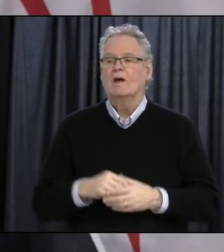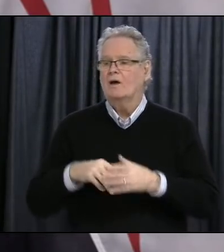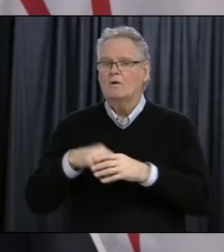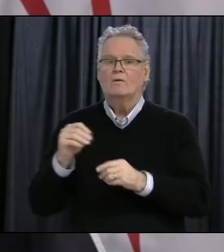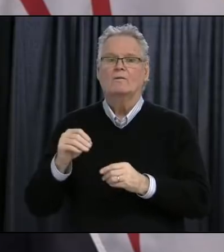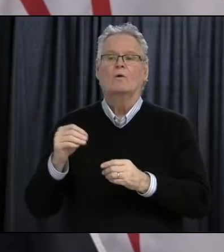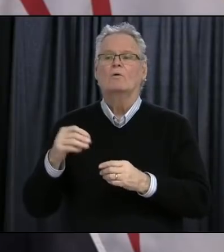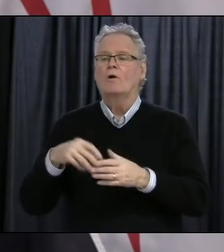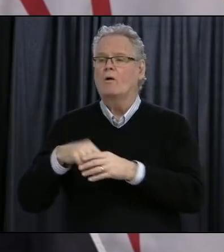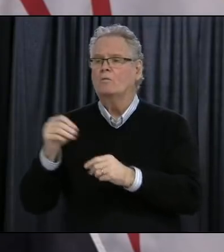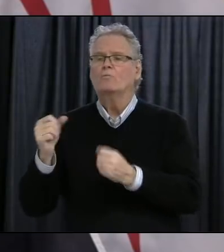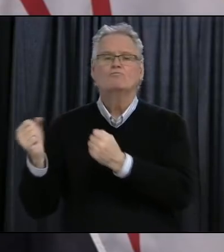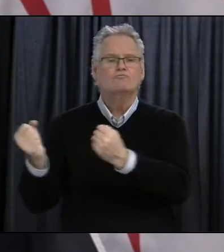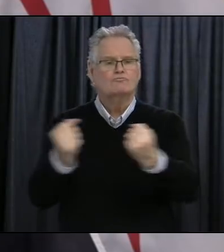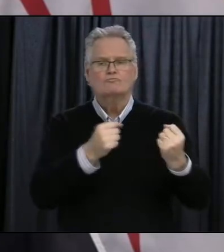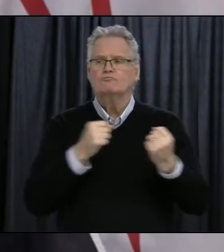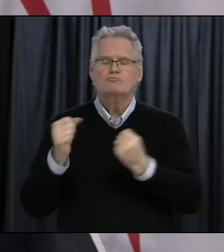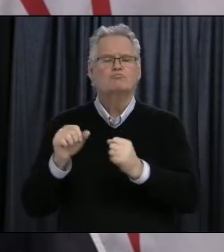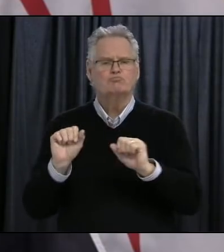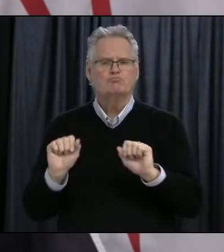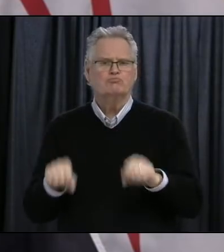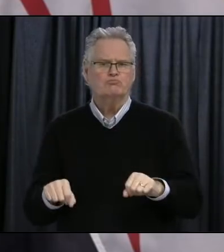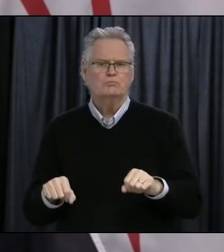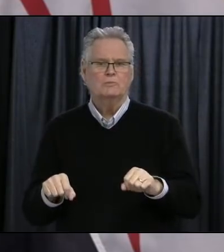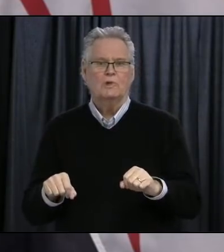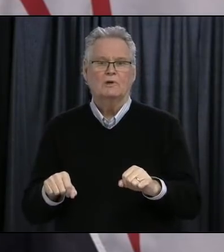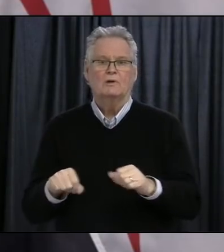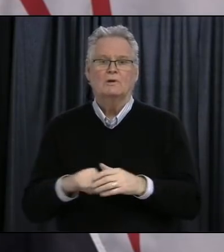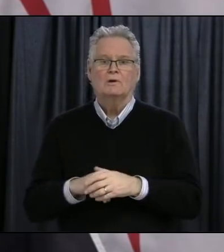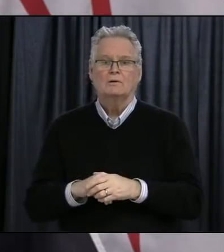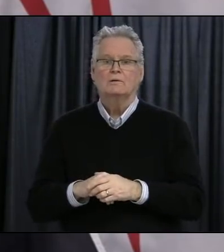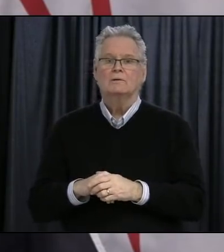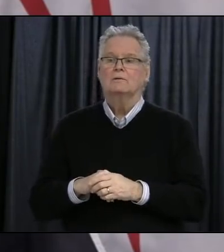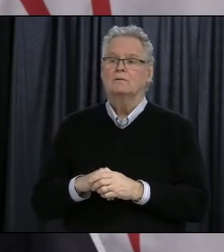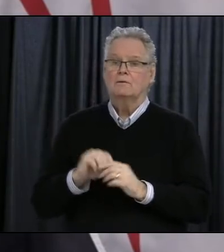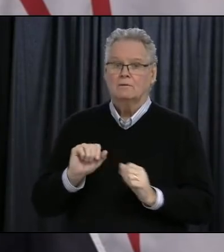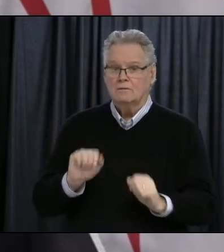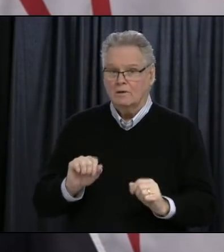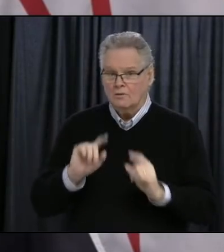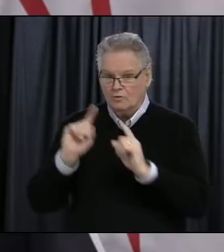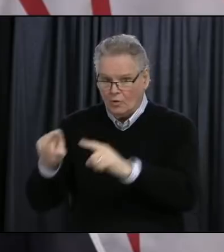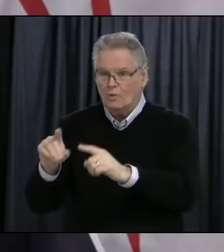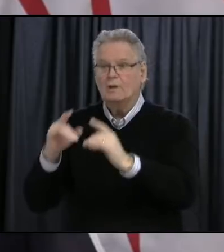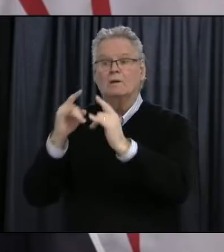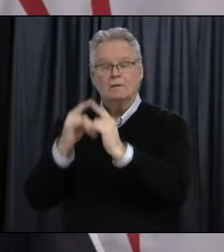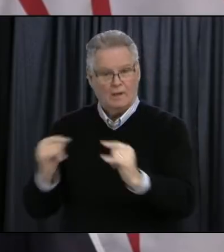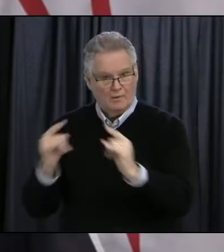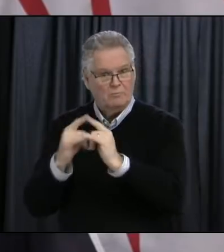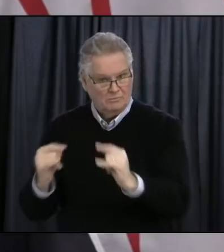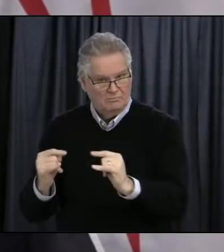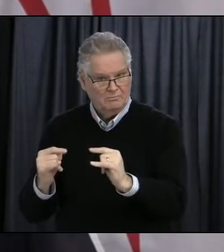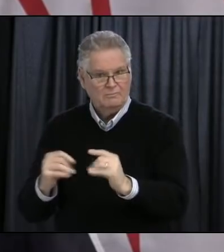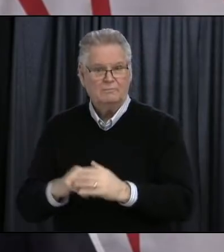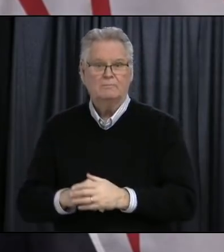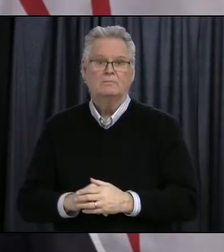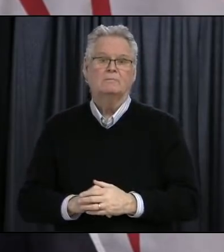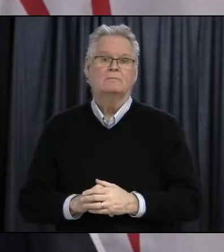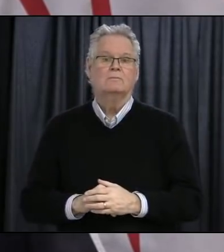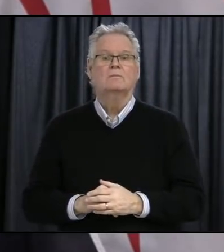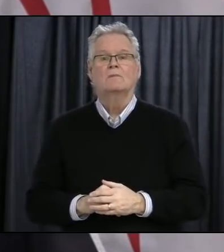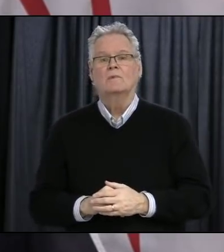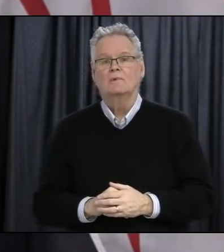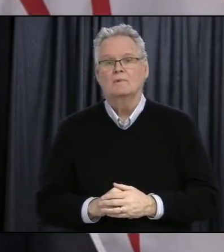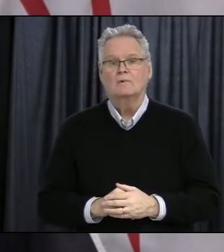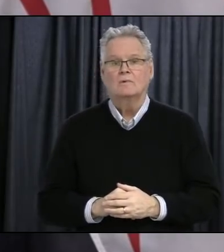attend non-urgent medical appointment if they are asymptomatic and disclose that they are a rotational worker. At this